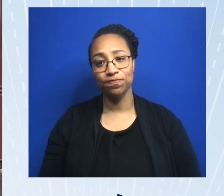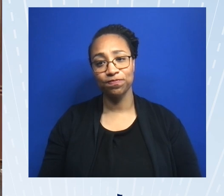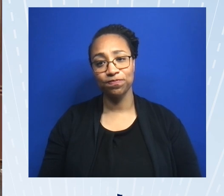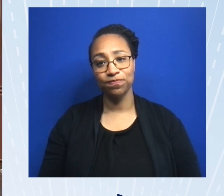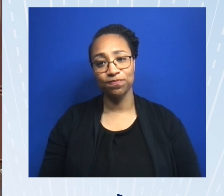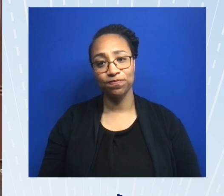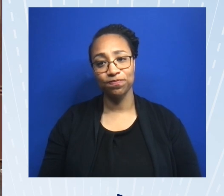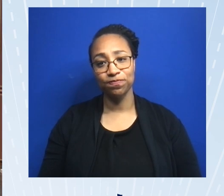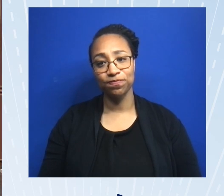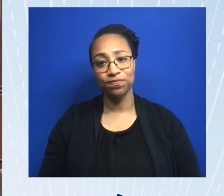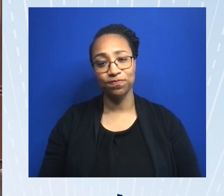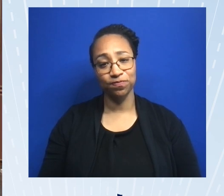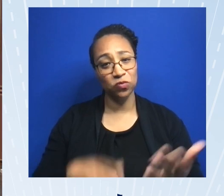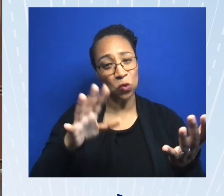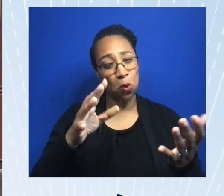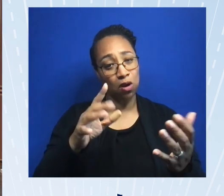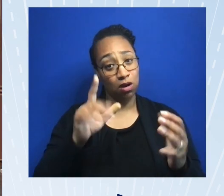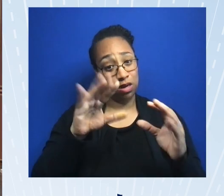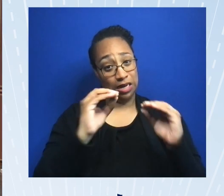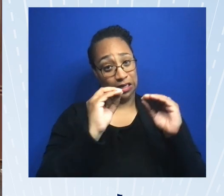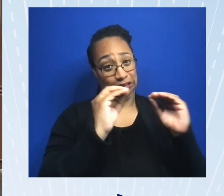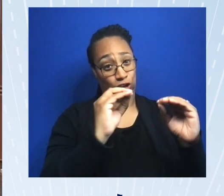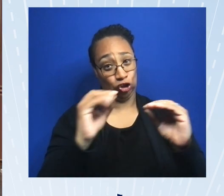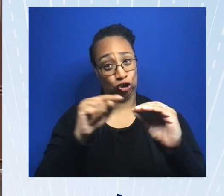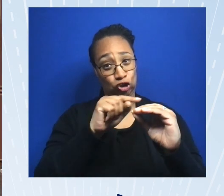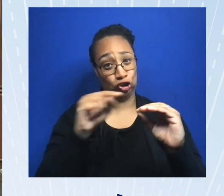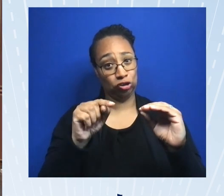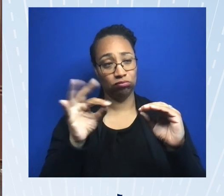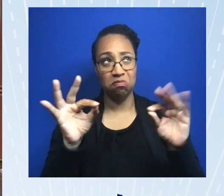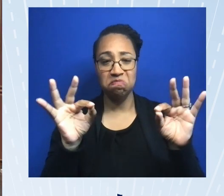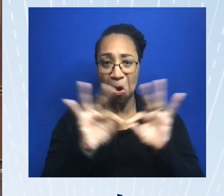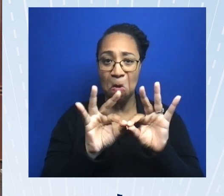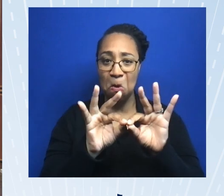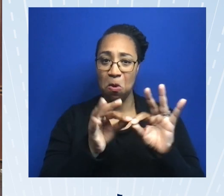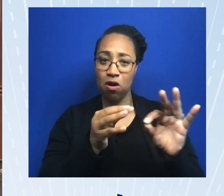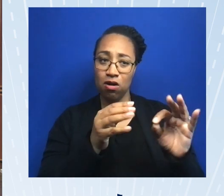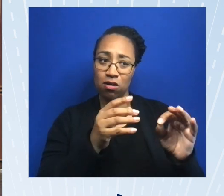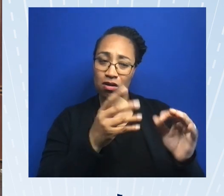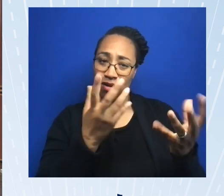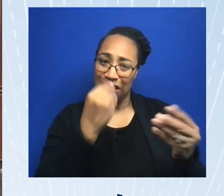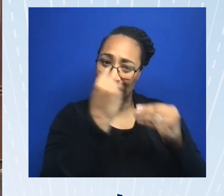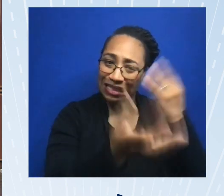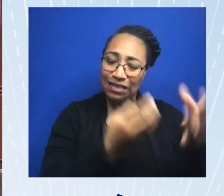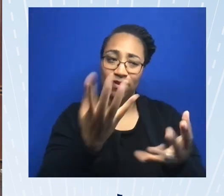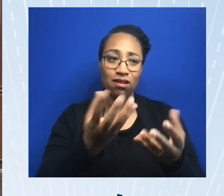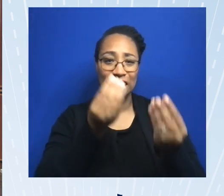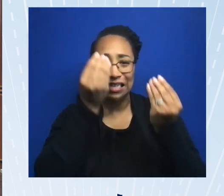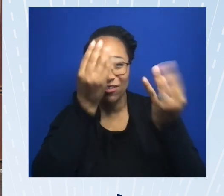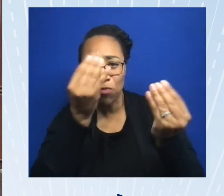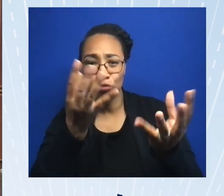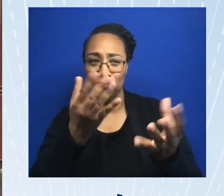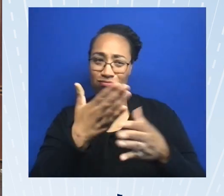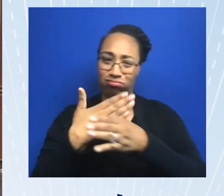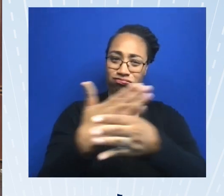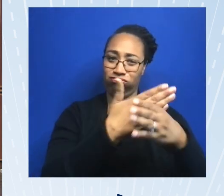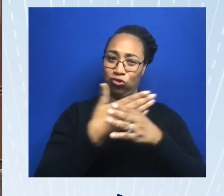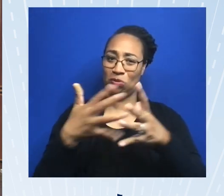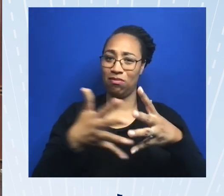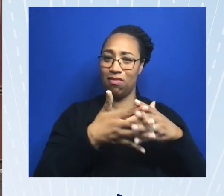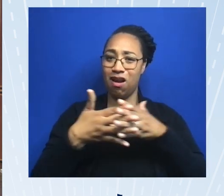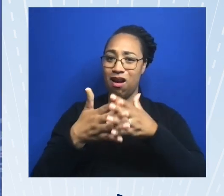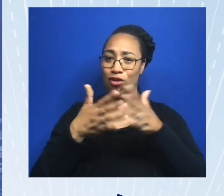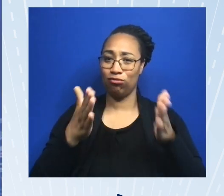The Department of Veterans Affairs, for example, will develop educational programs that highlight the diversity